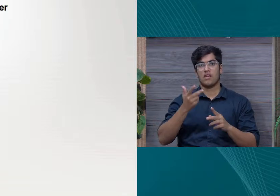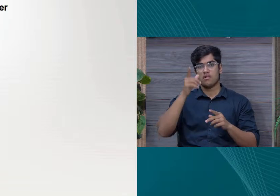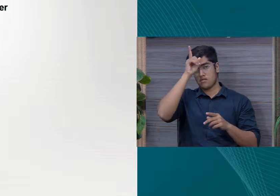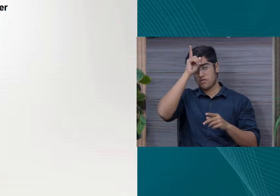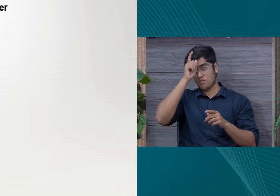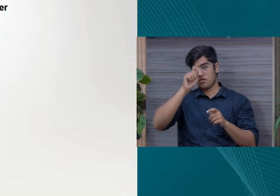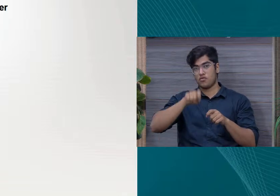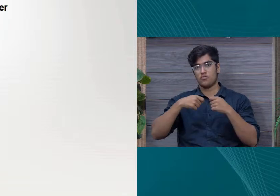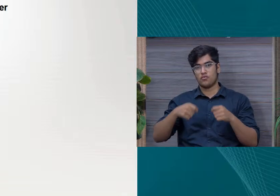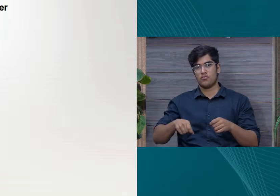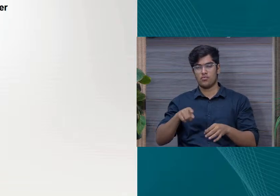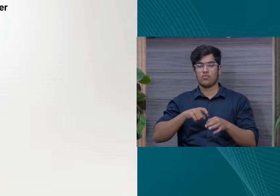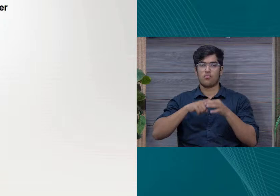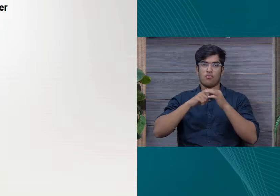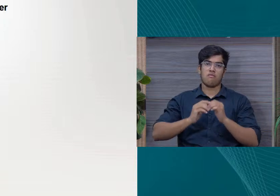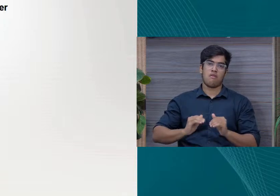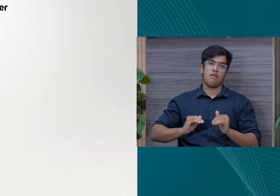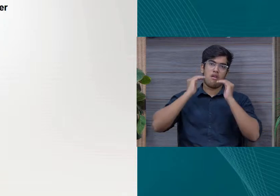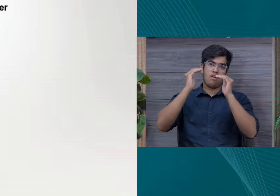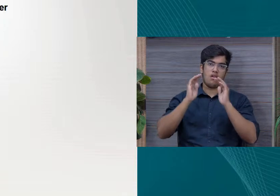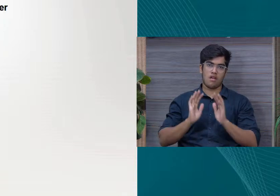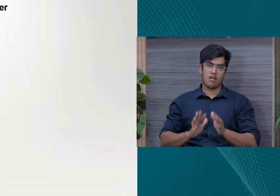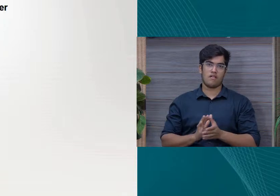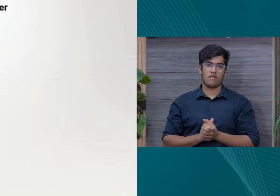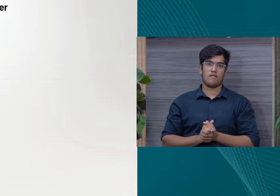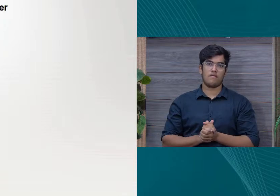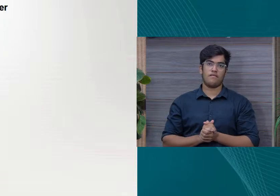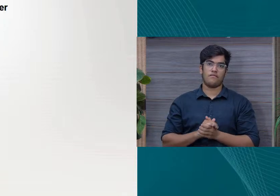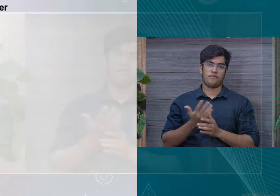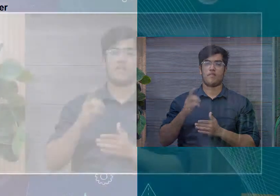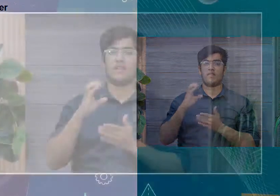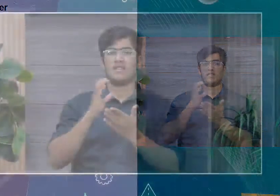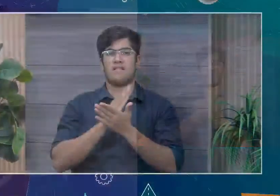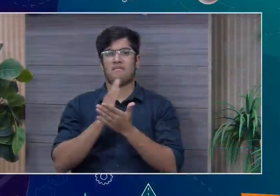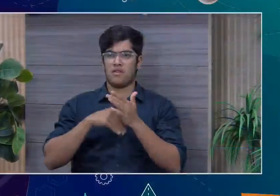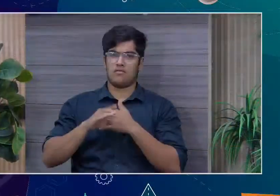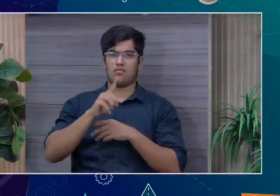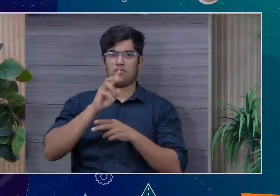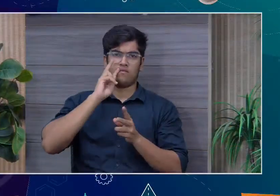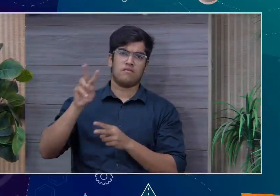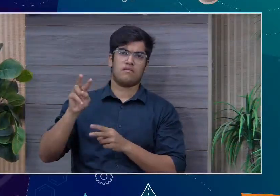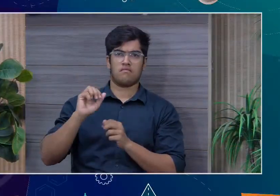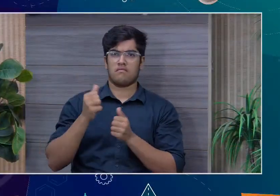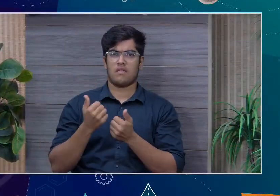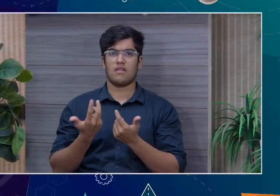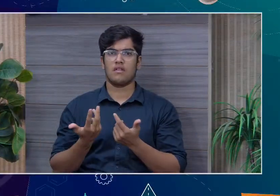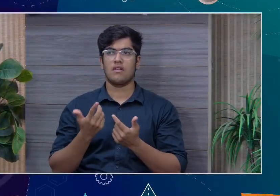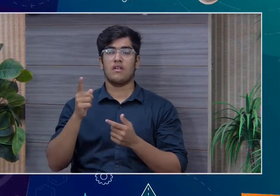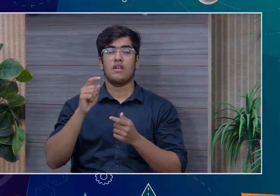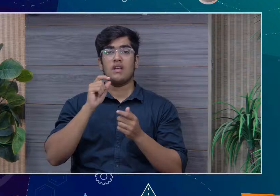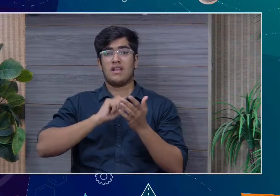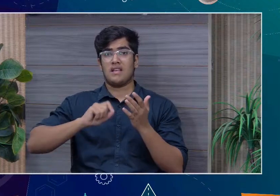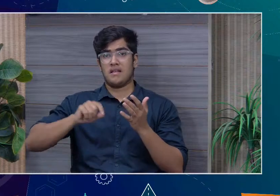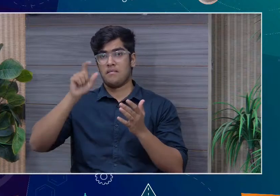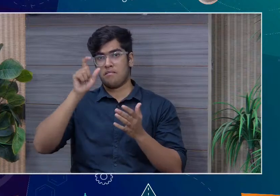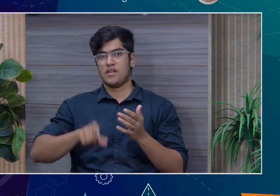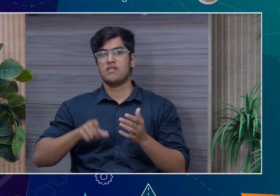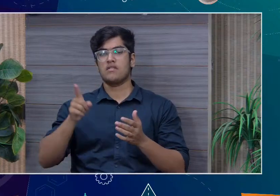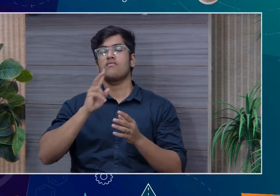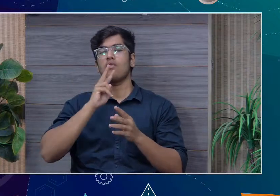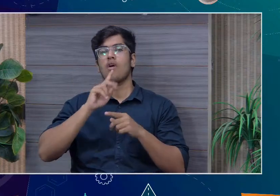are really great in quality? Yes, ma'am. As in the chapter also, you will see that the author will be talking about